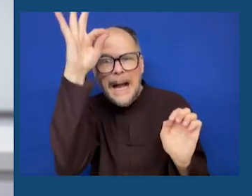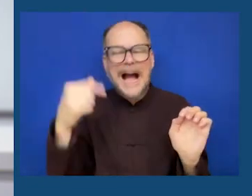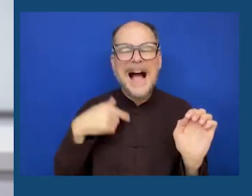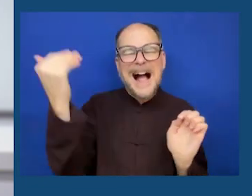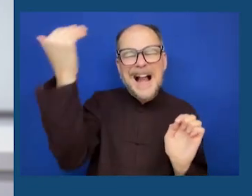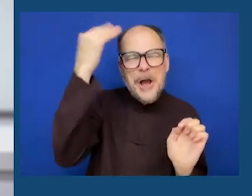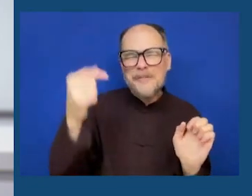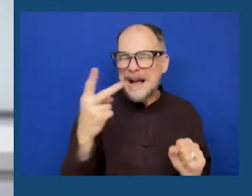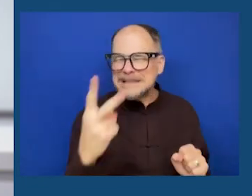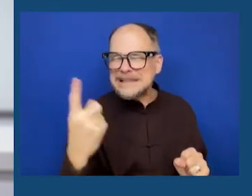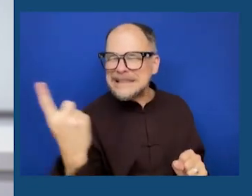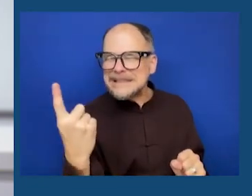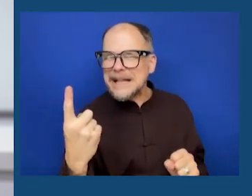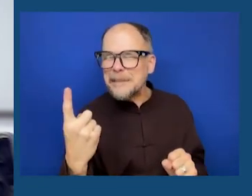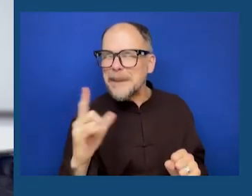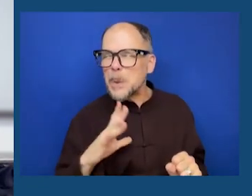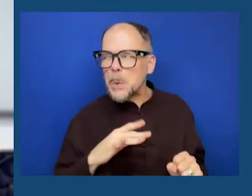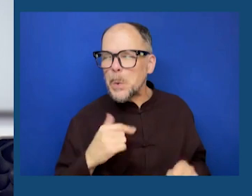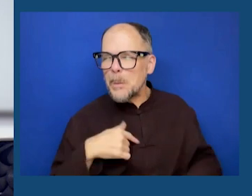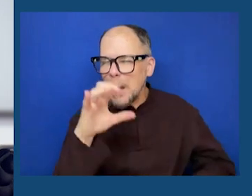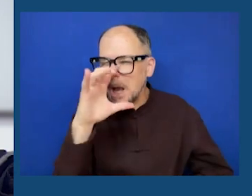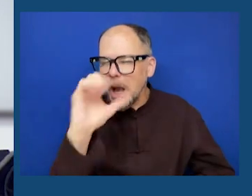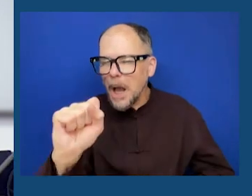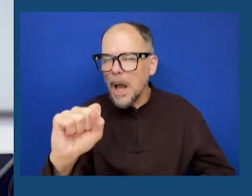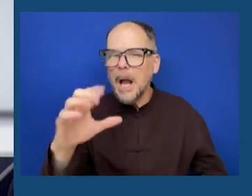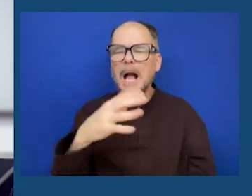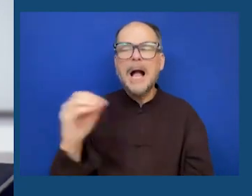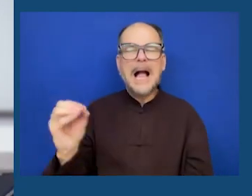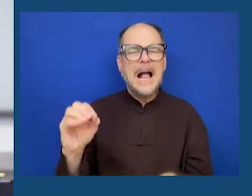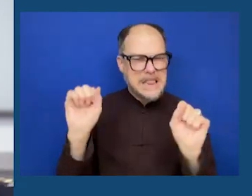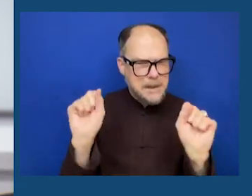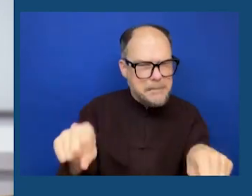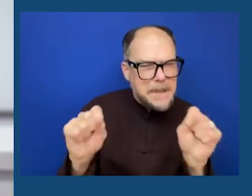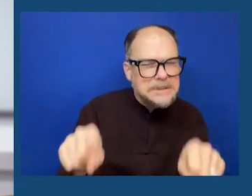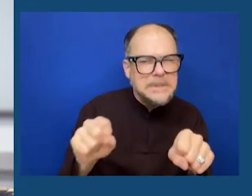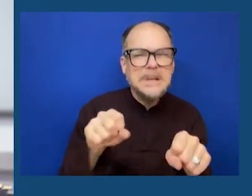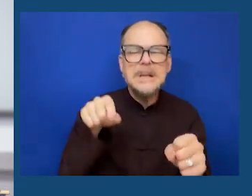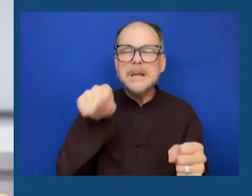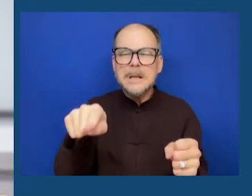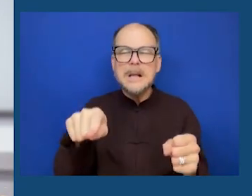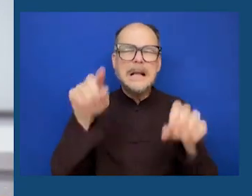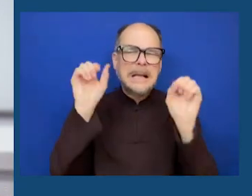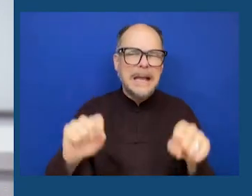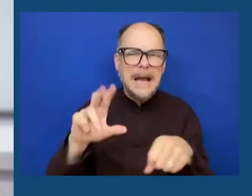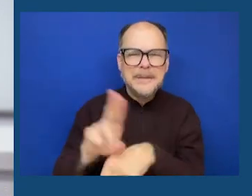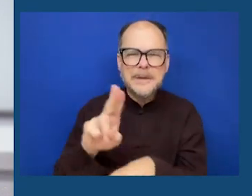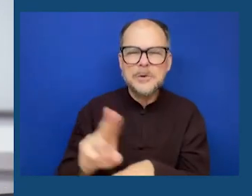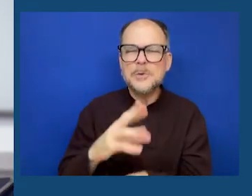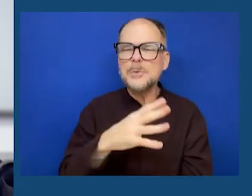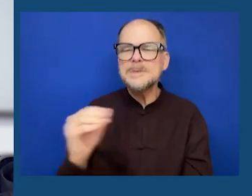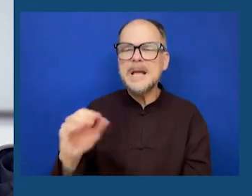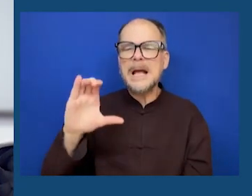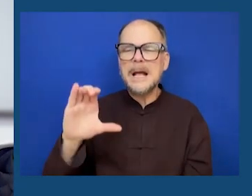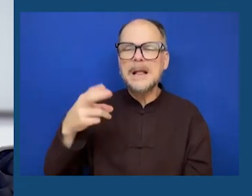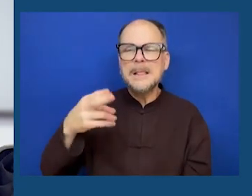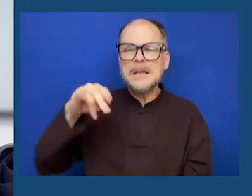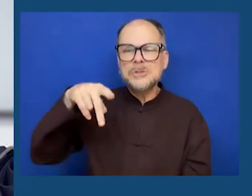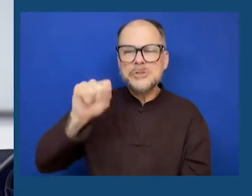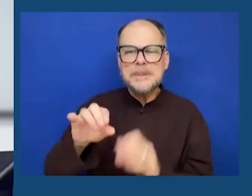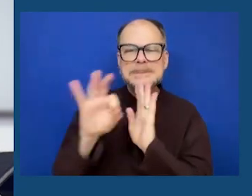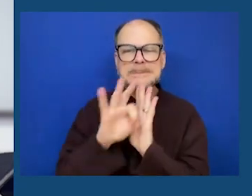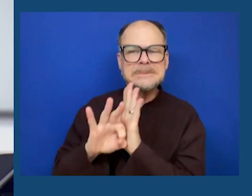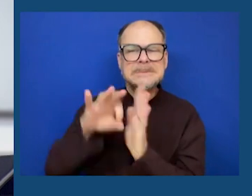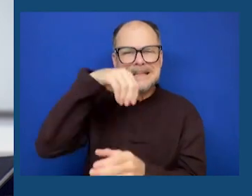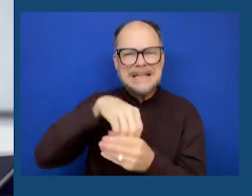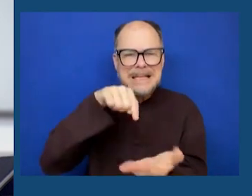this, I'm intrigued, the GPU and the possibilities that this means and the chips that go into this. And I see this, I